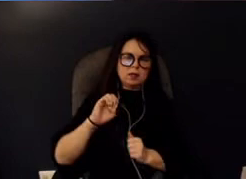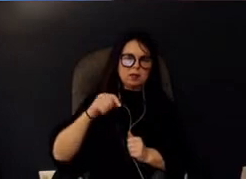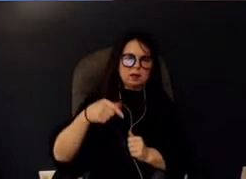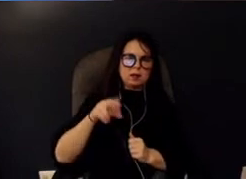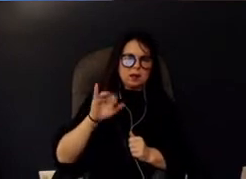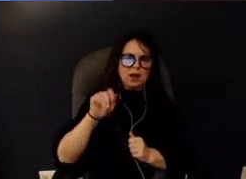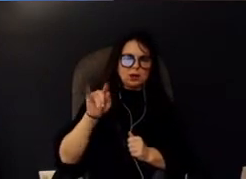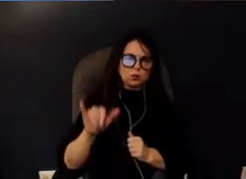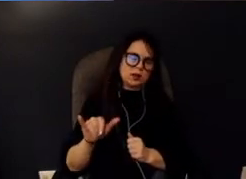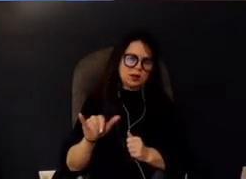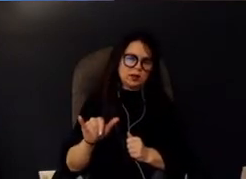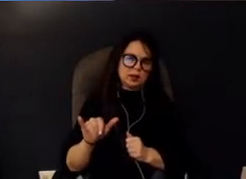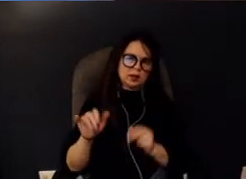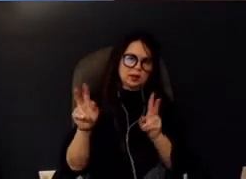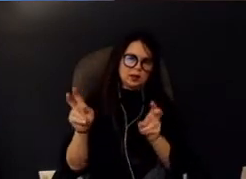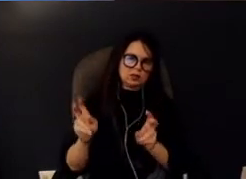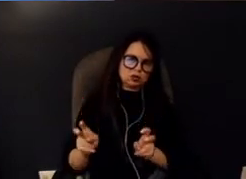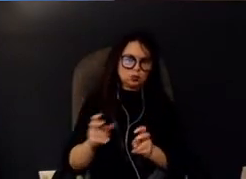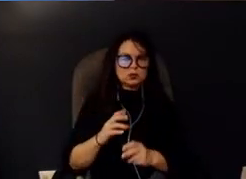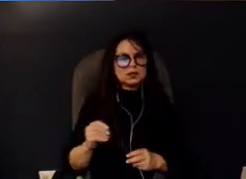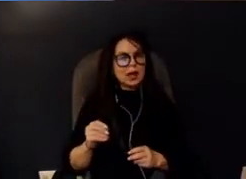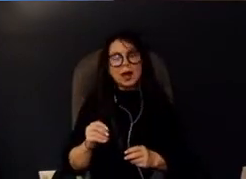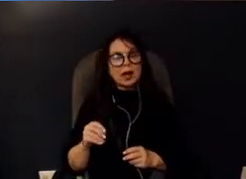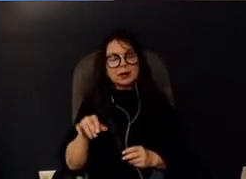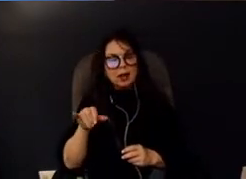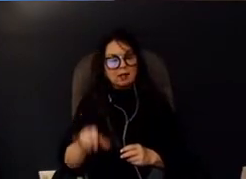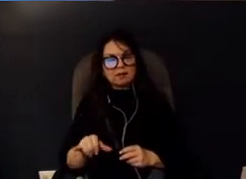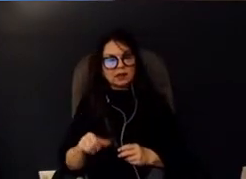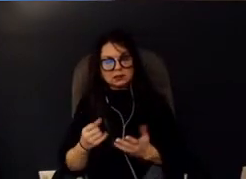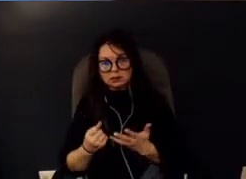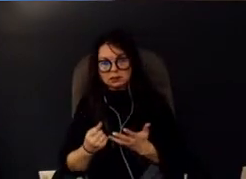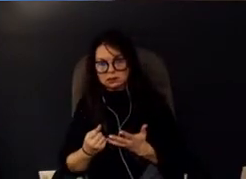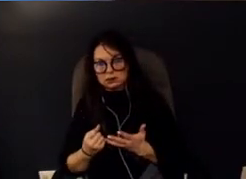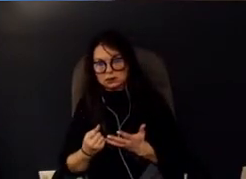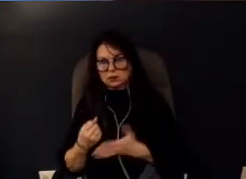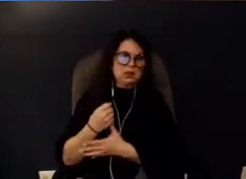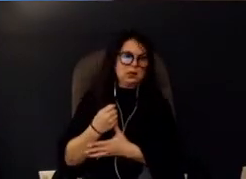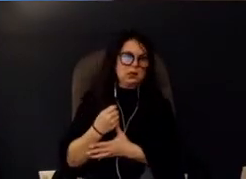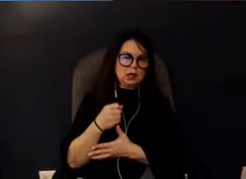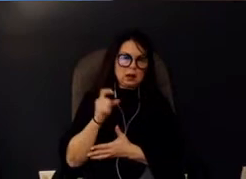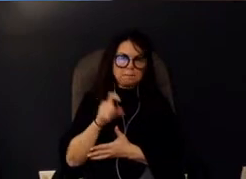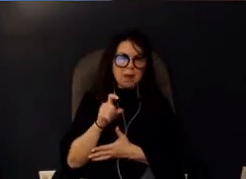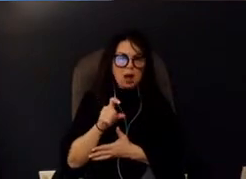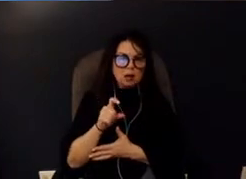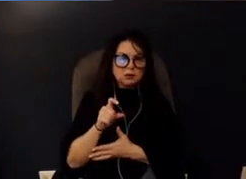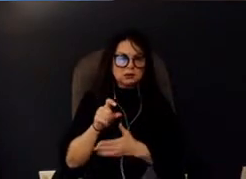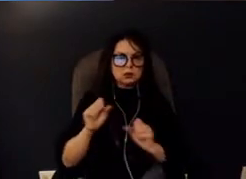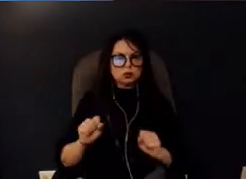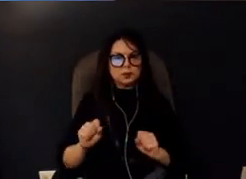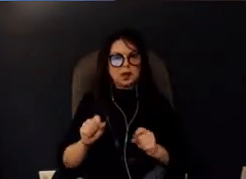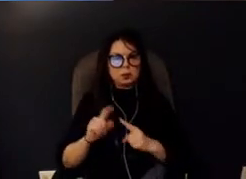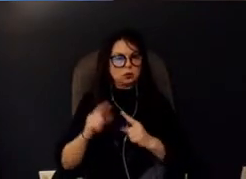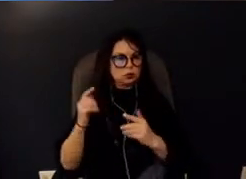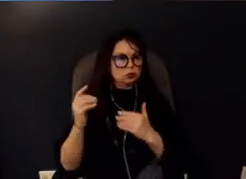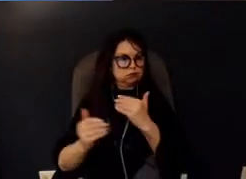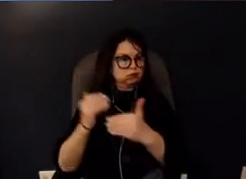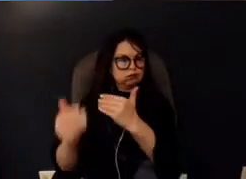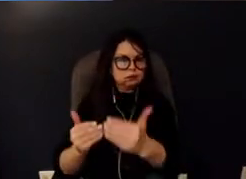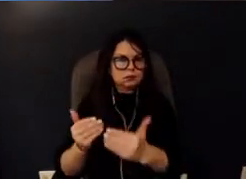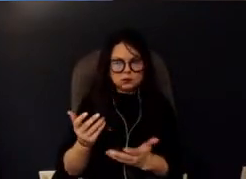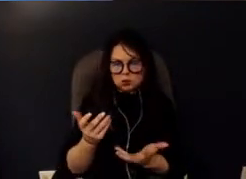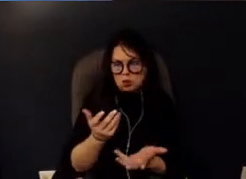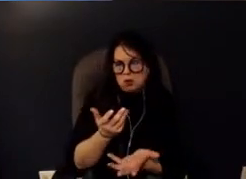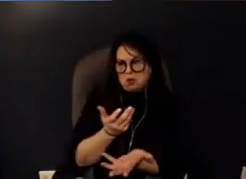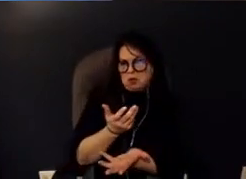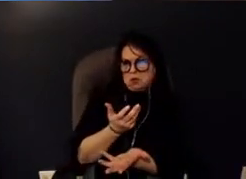has to be the number one priority to move this work forward. So I'm not sure why it would be